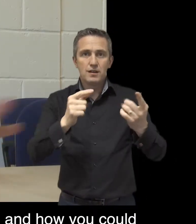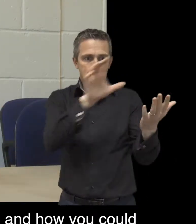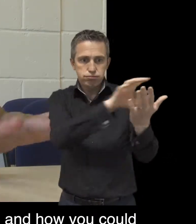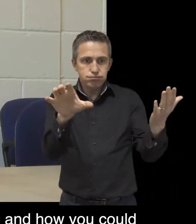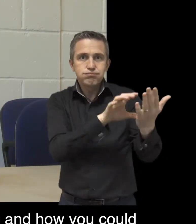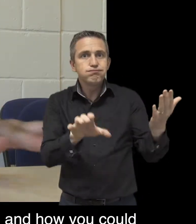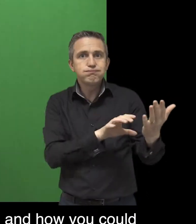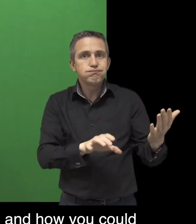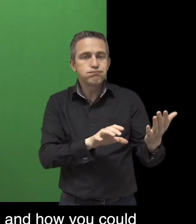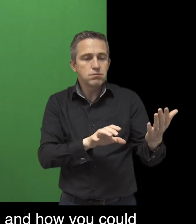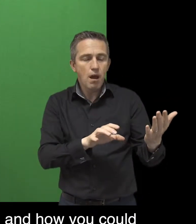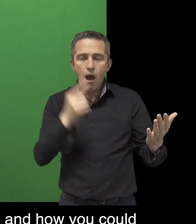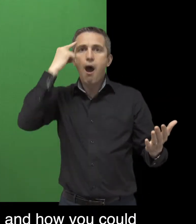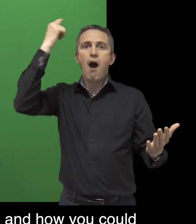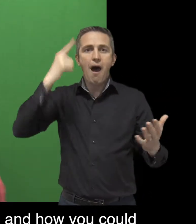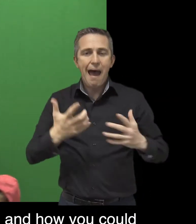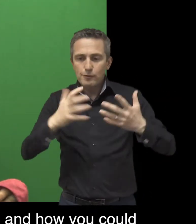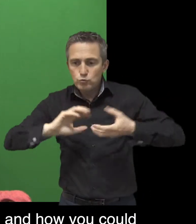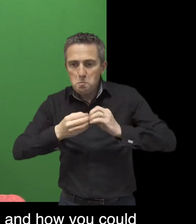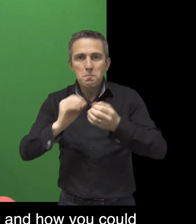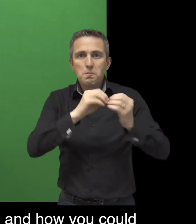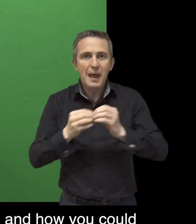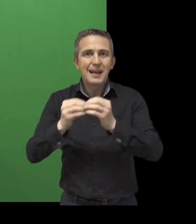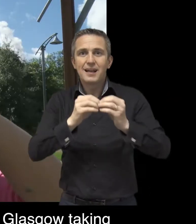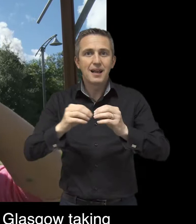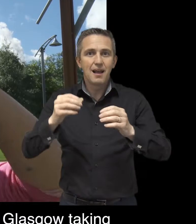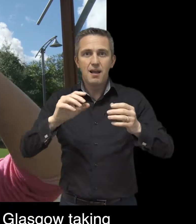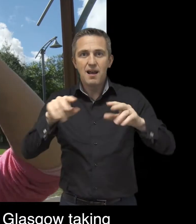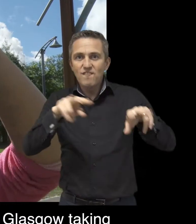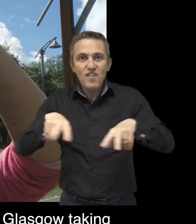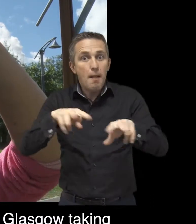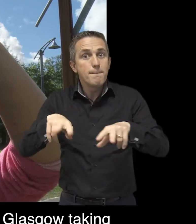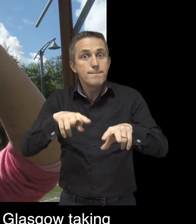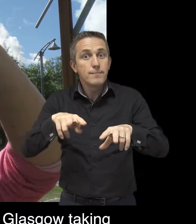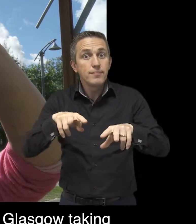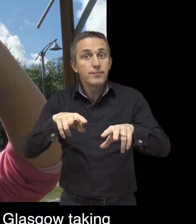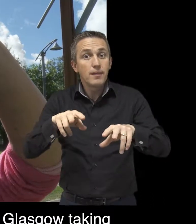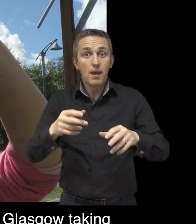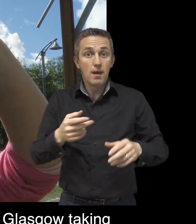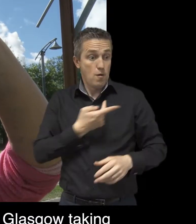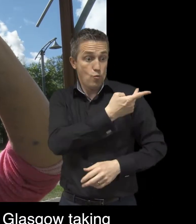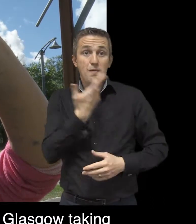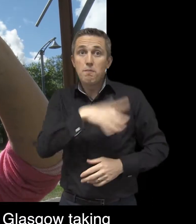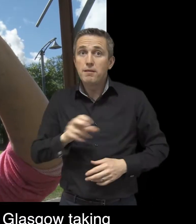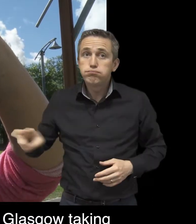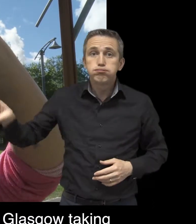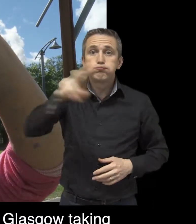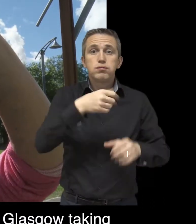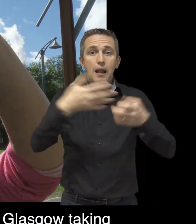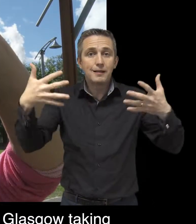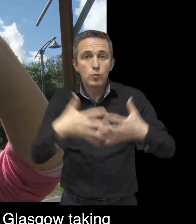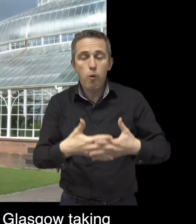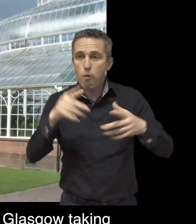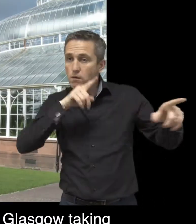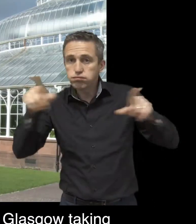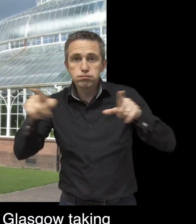you could make them and how to make them into a film. And we've been going about Glasgow taking photos and just having a